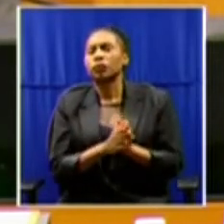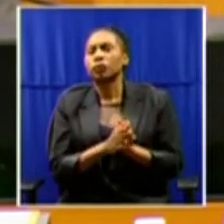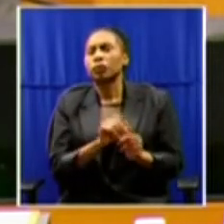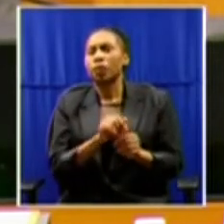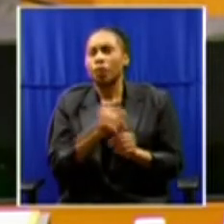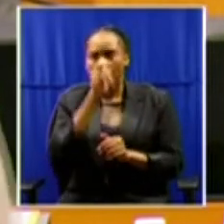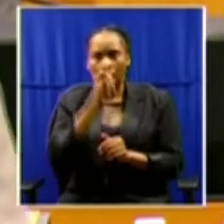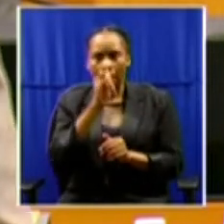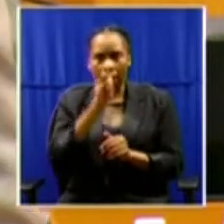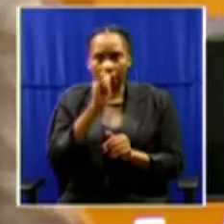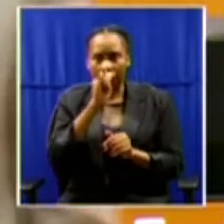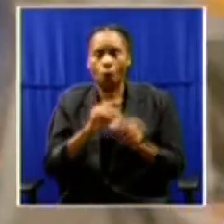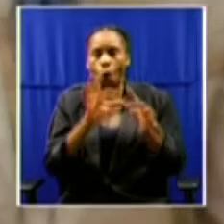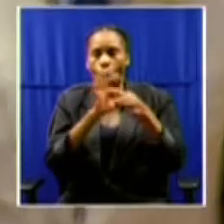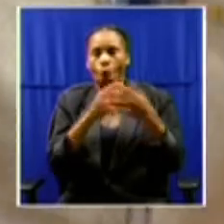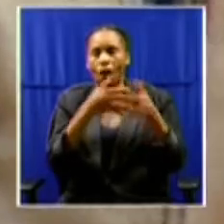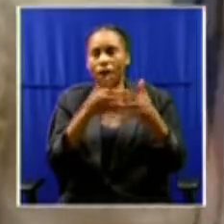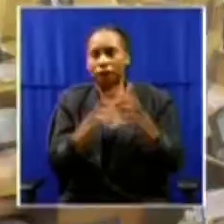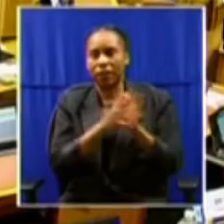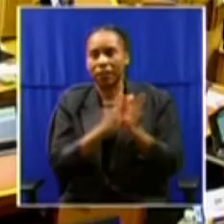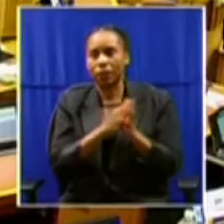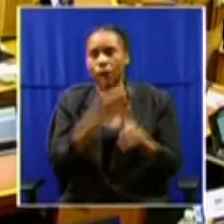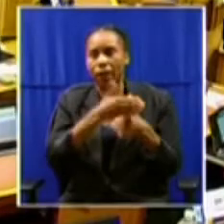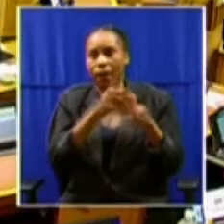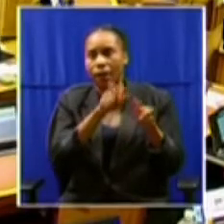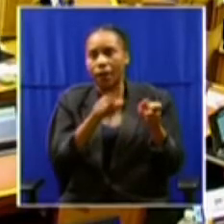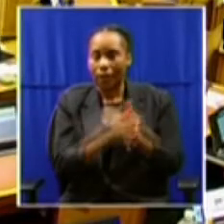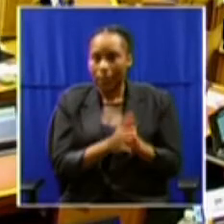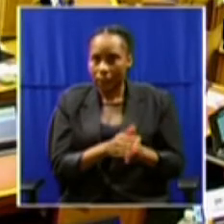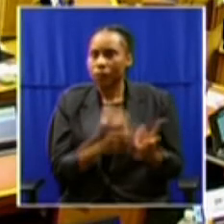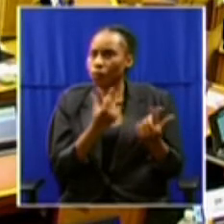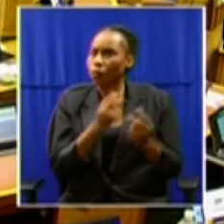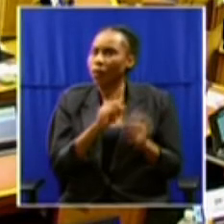scandal? The Honourable Minister.